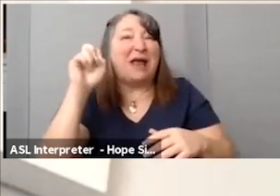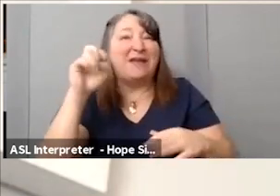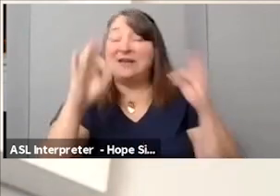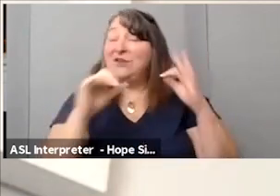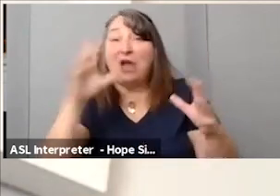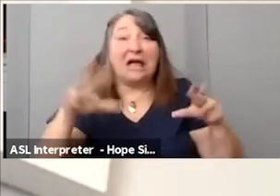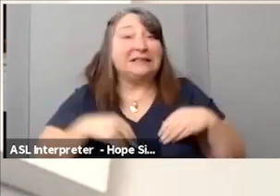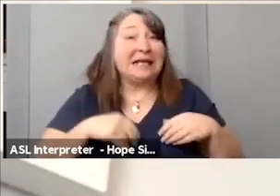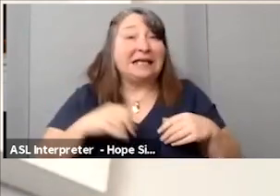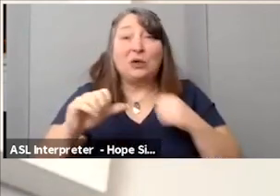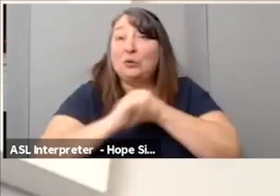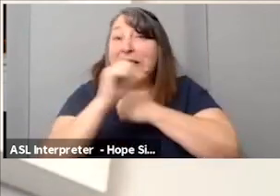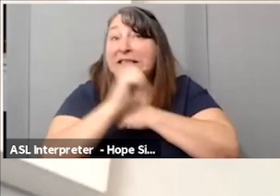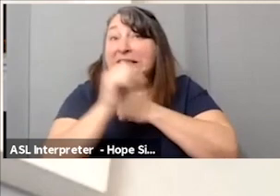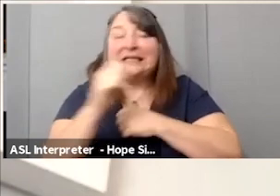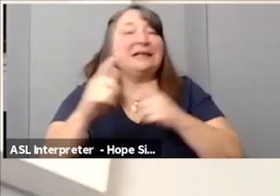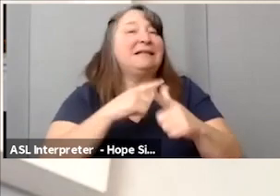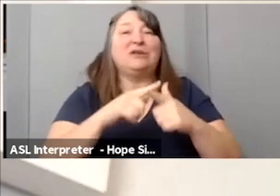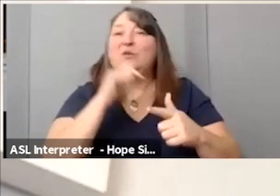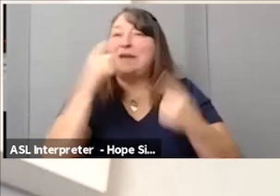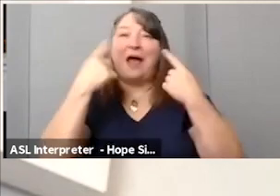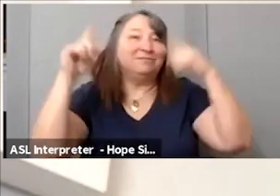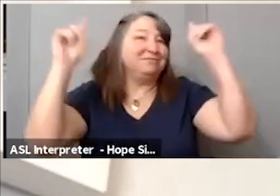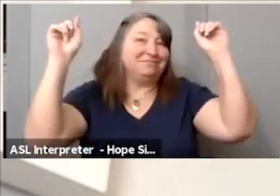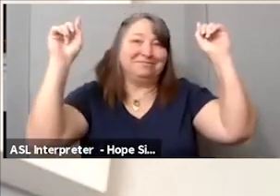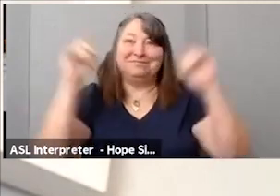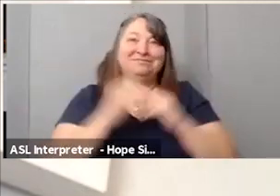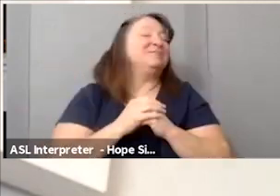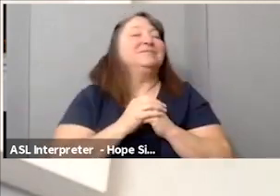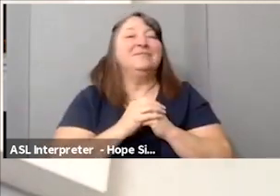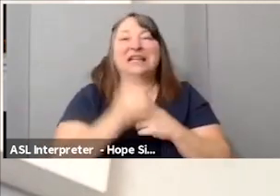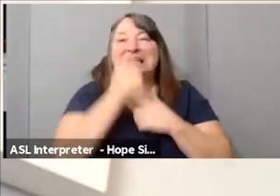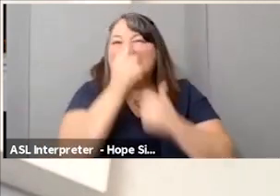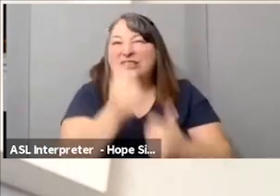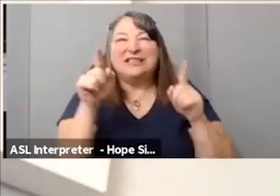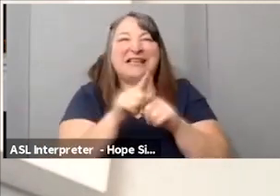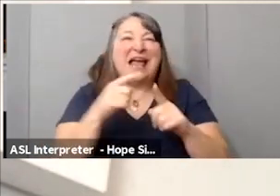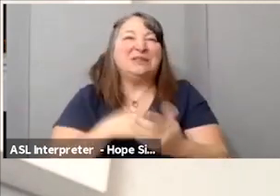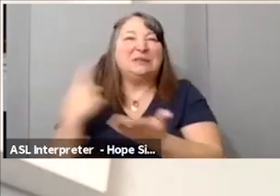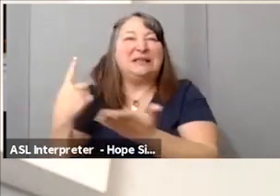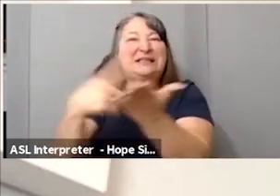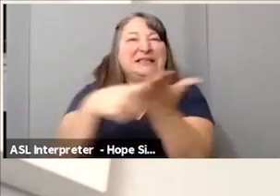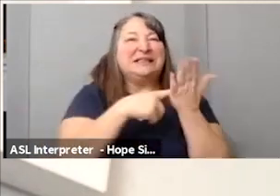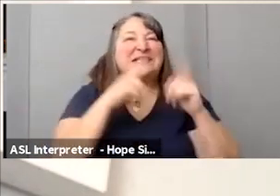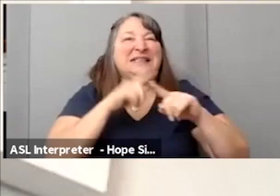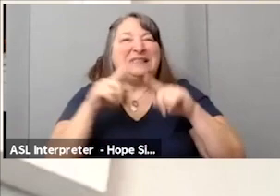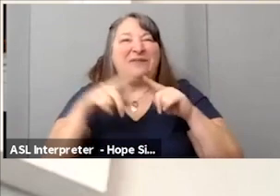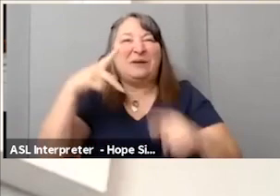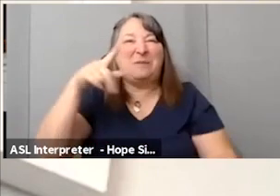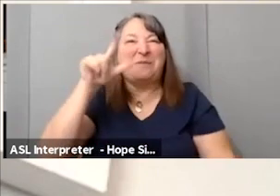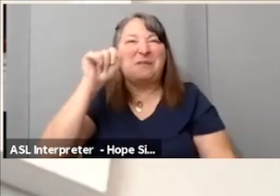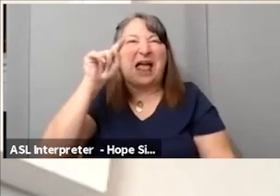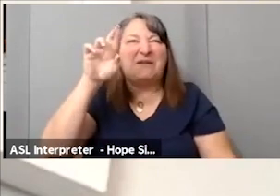get where you want to go. And I think, it's interesting as we talk about the different platforms that are now